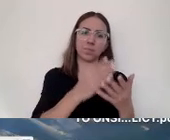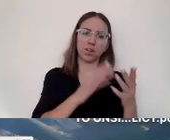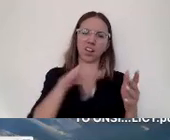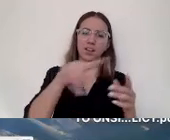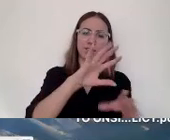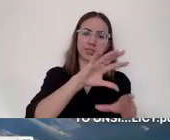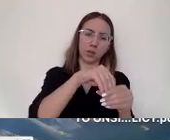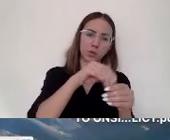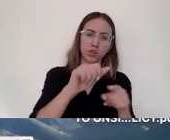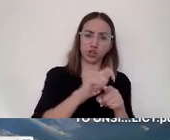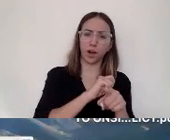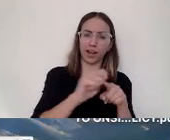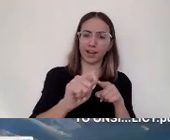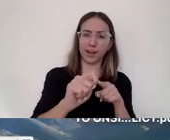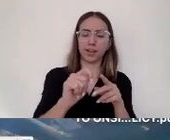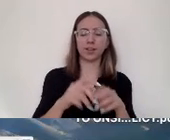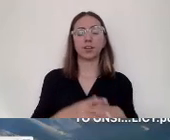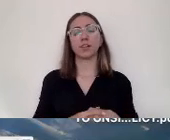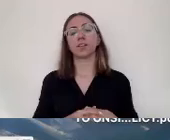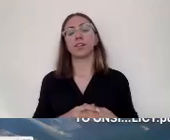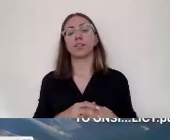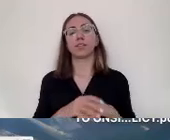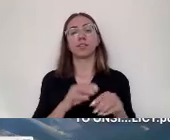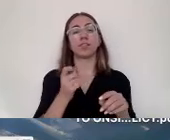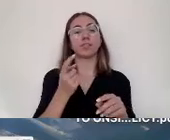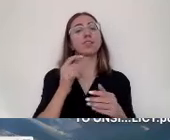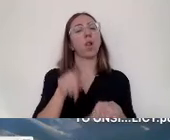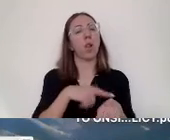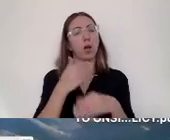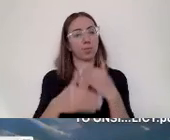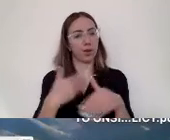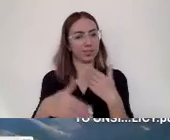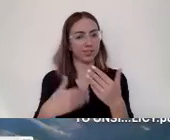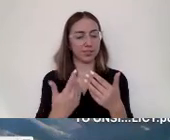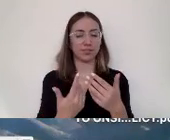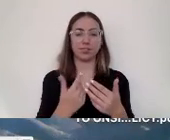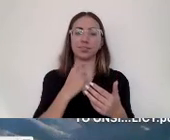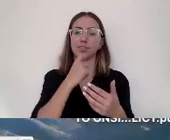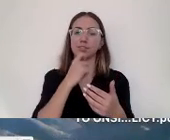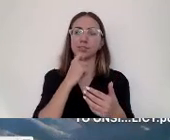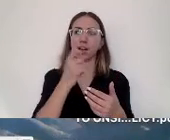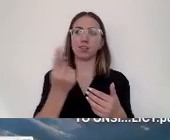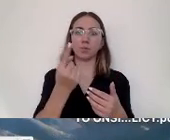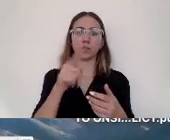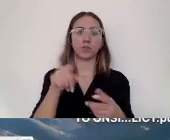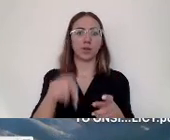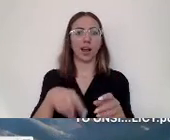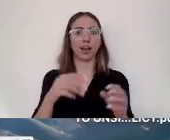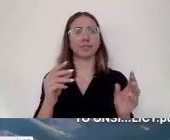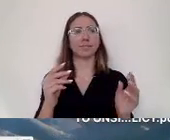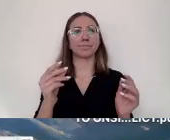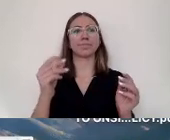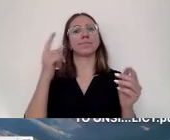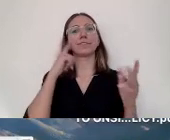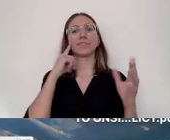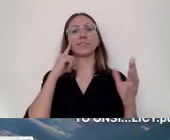address misinformation, disinformation, but understand it's a long process. It's not something that you can do over, a few minutes or something like that.